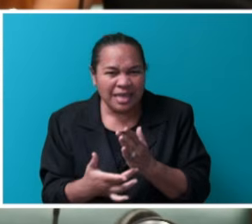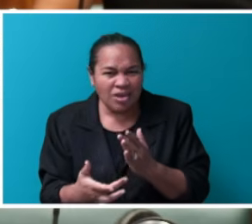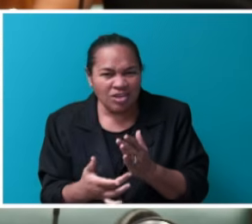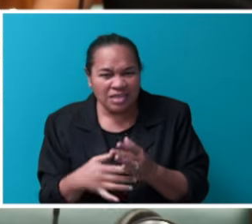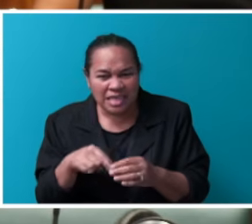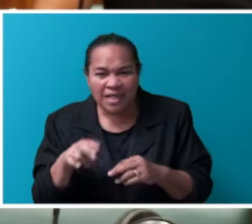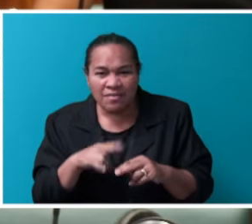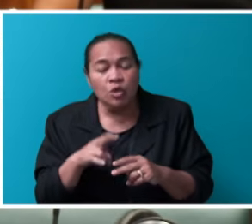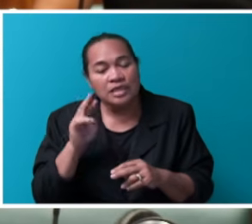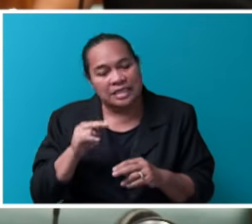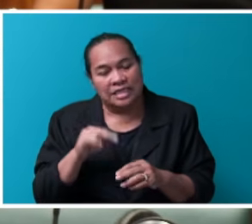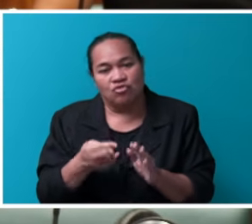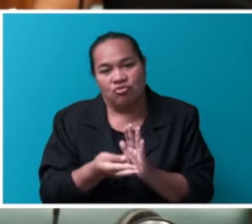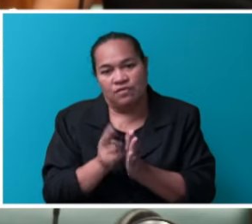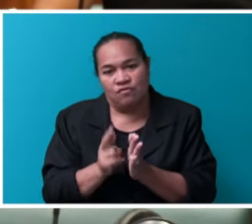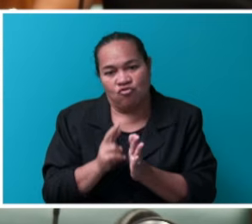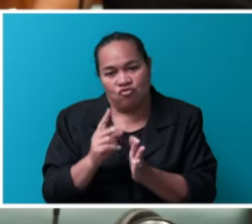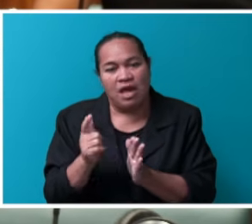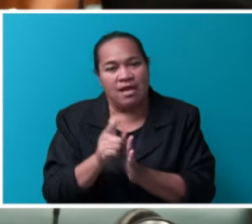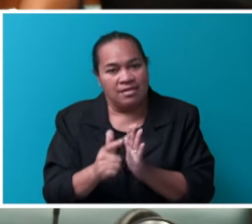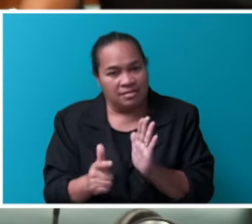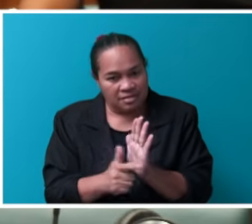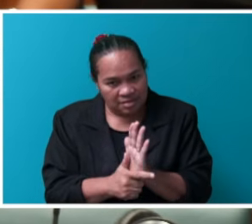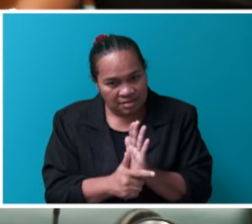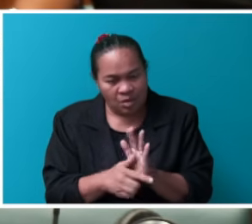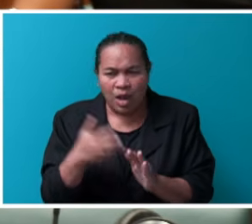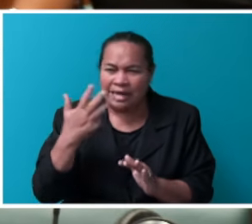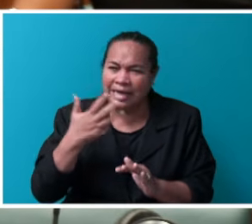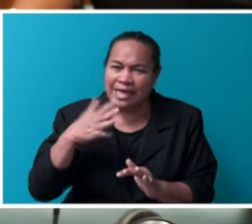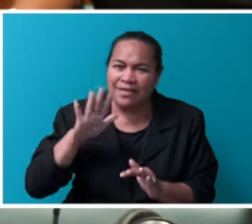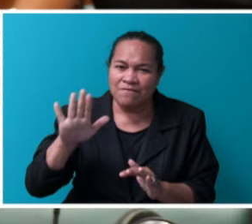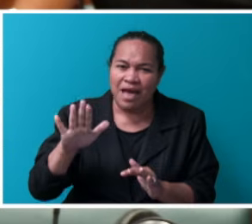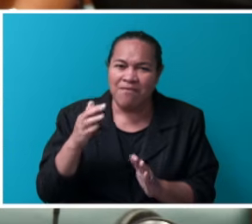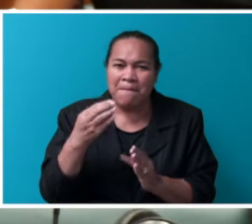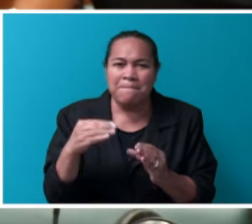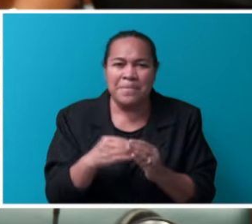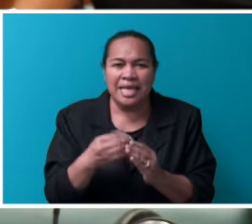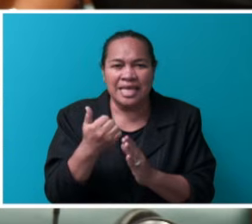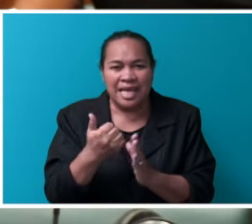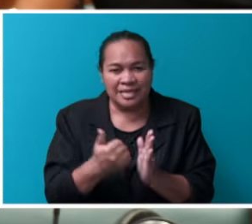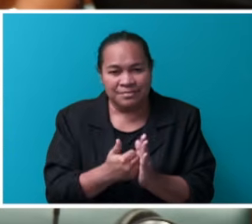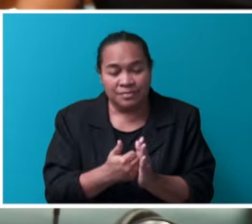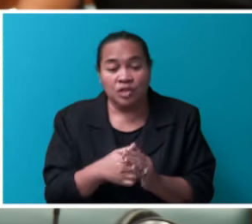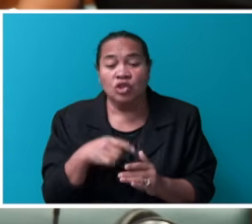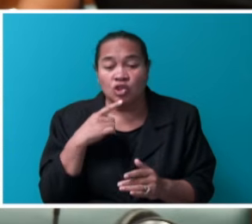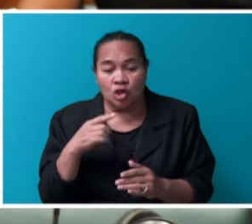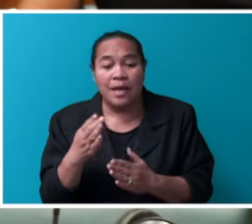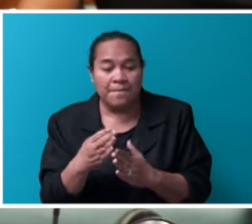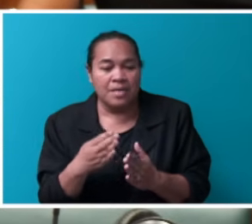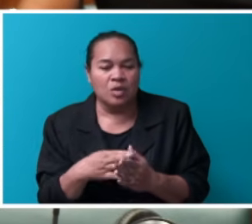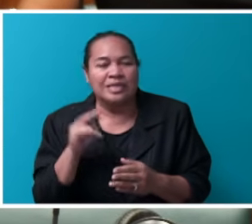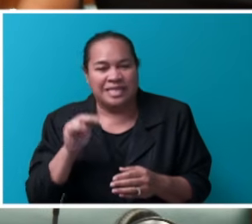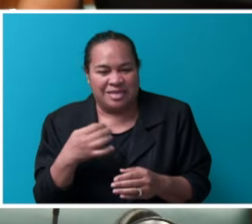a need to review some of the requirements of the 1995 Banking Act. Therefore, the bill allows for a more efficient means